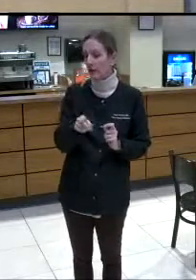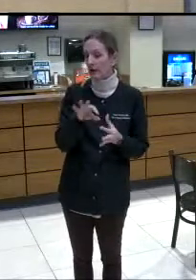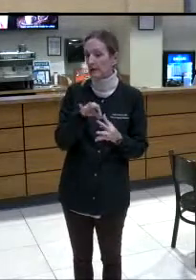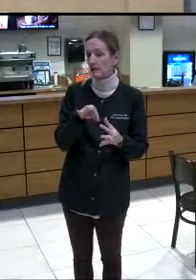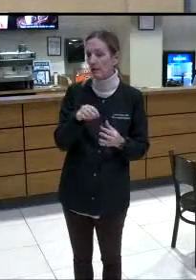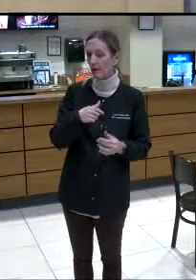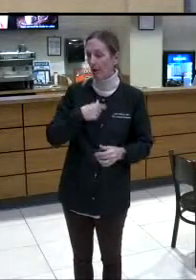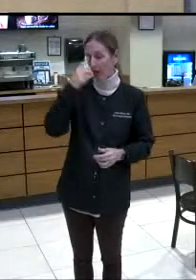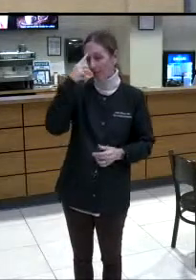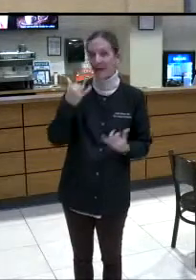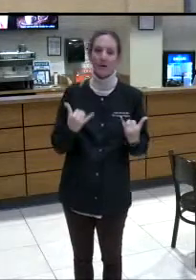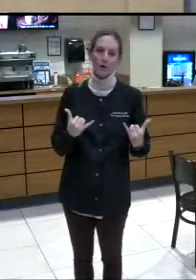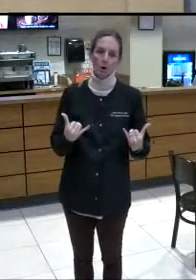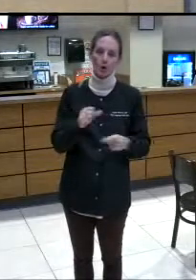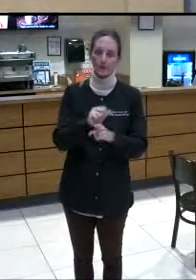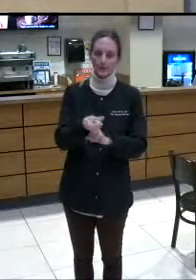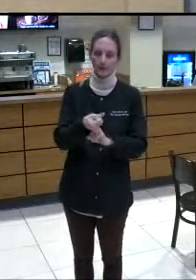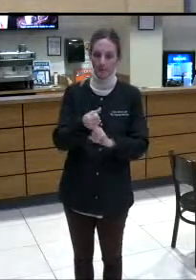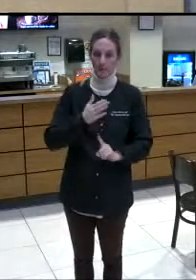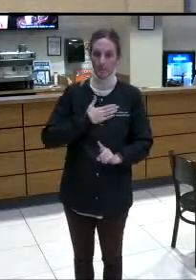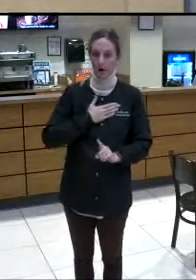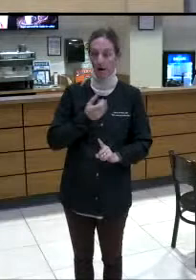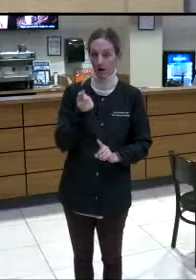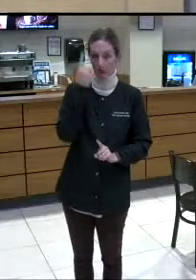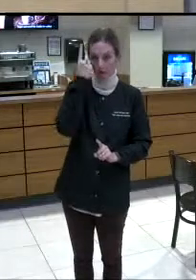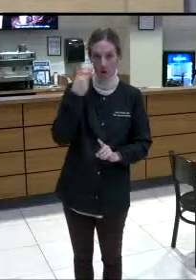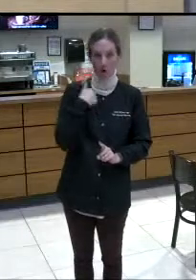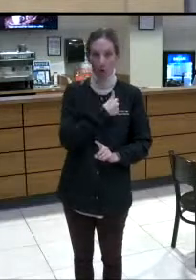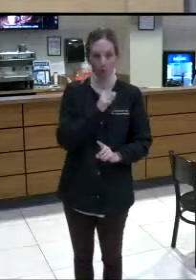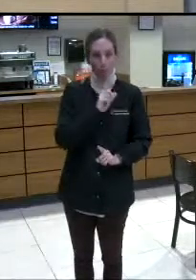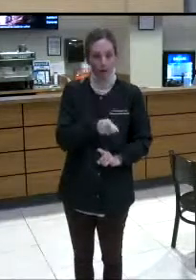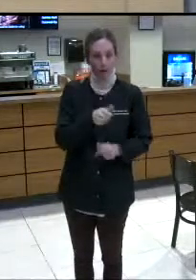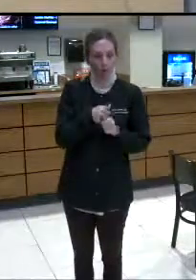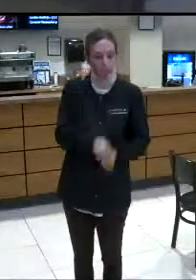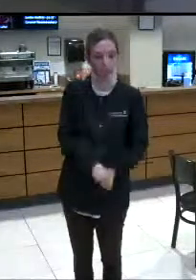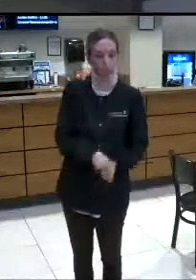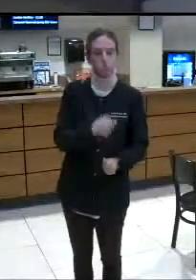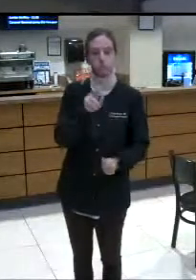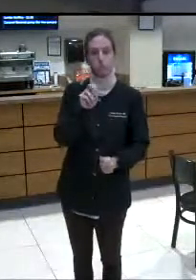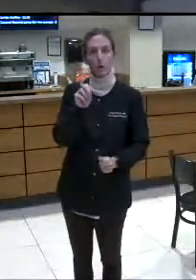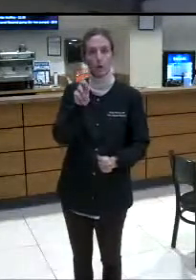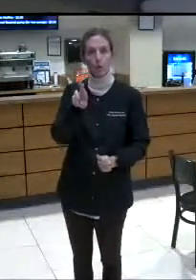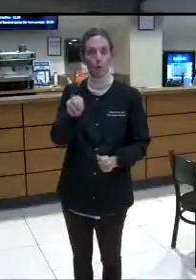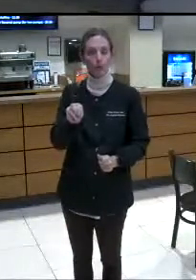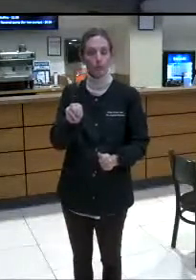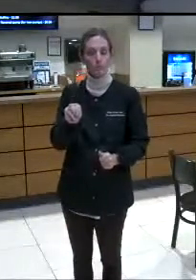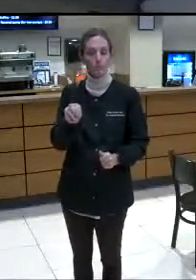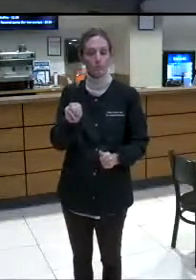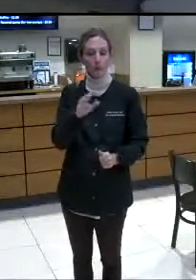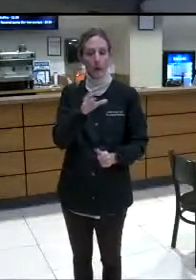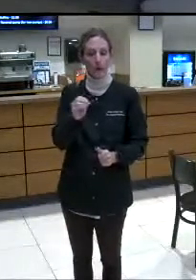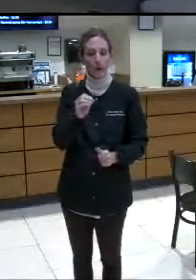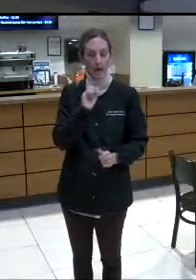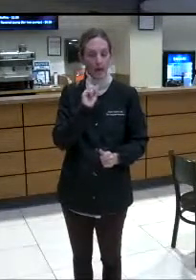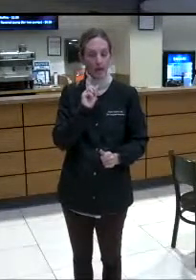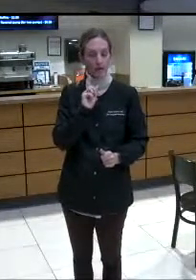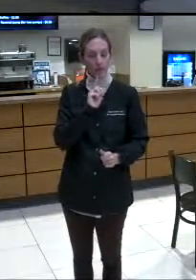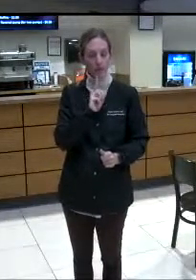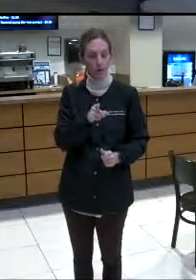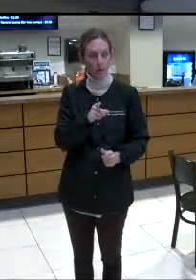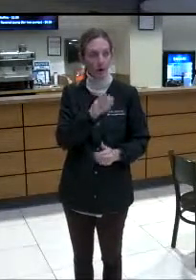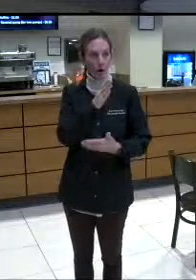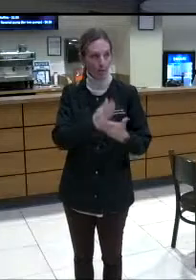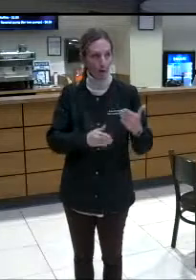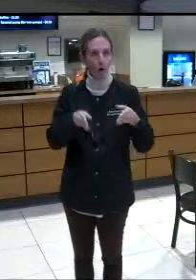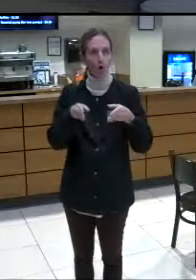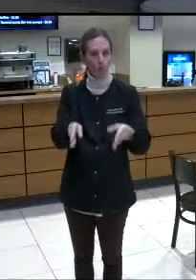I think in the current situation, in my understanding, we are following the norm and are in partway through the way to address